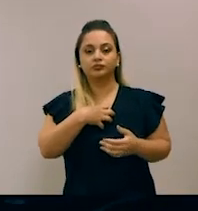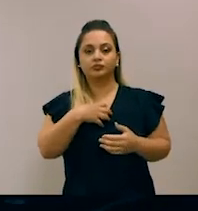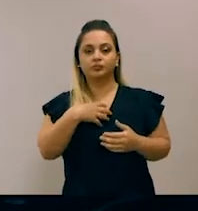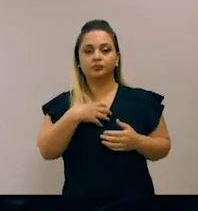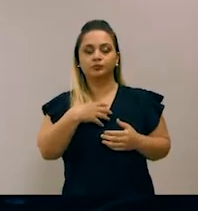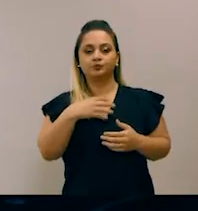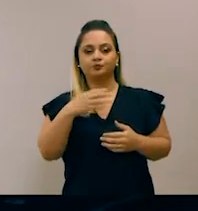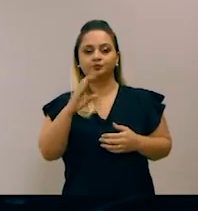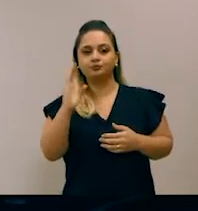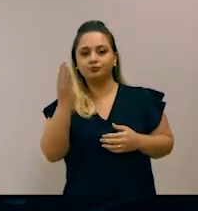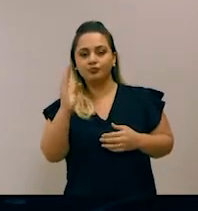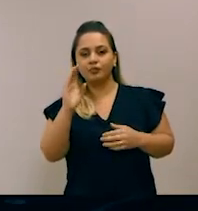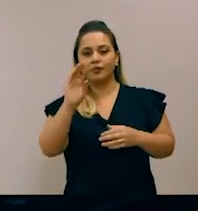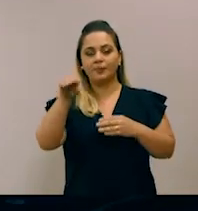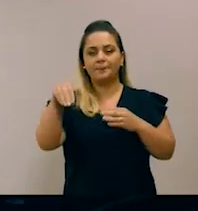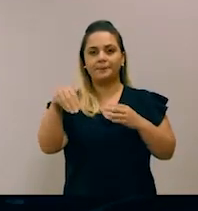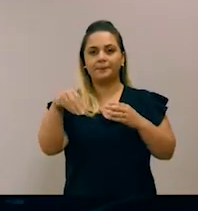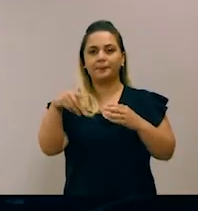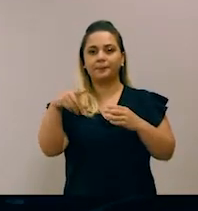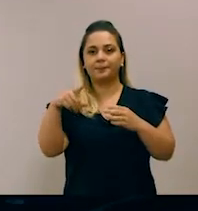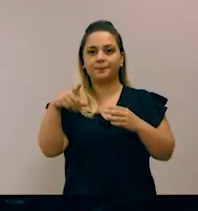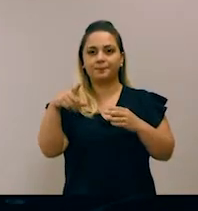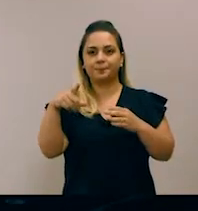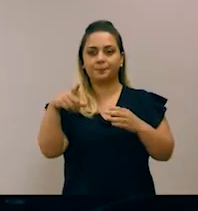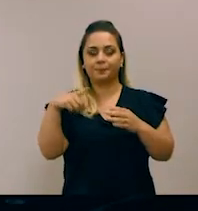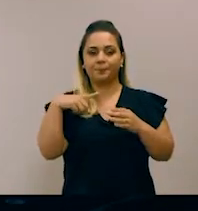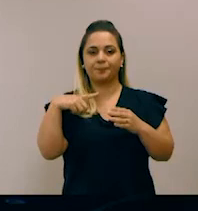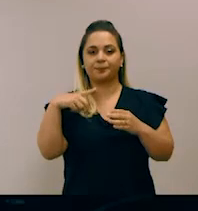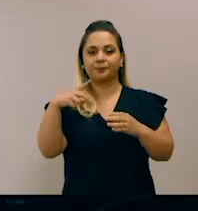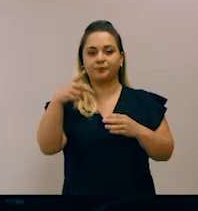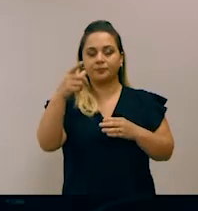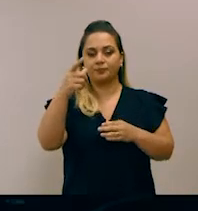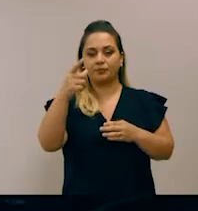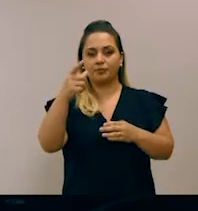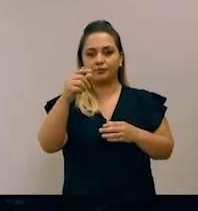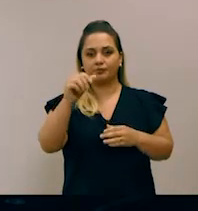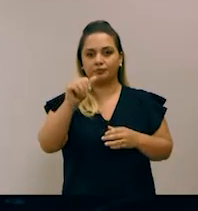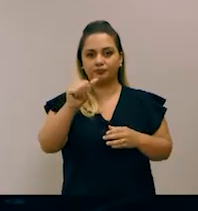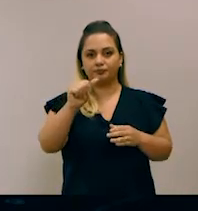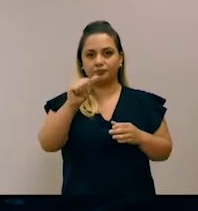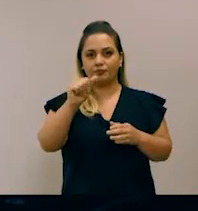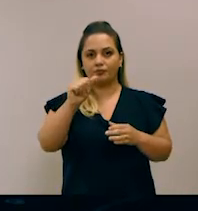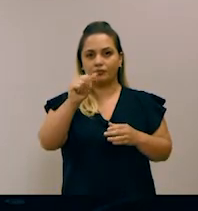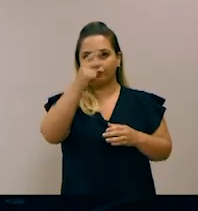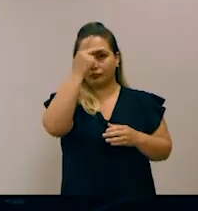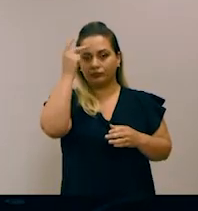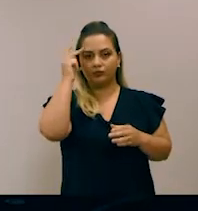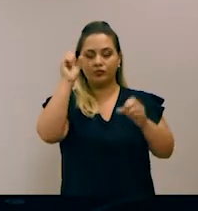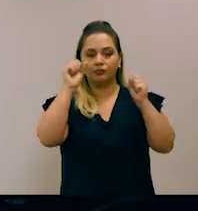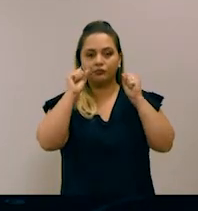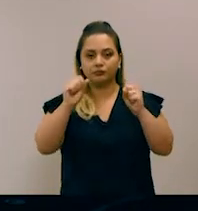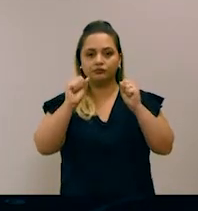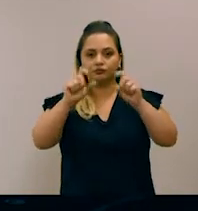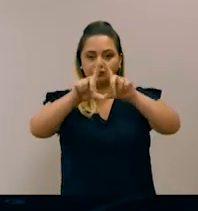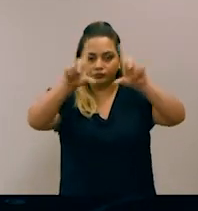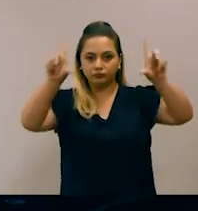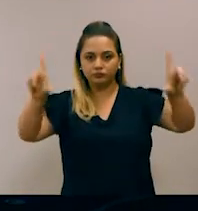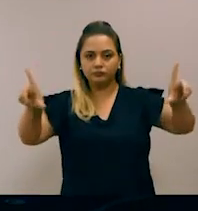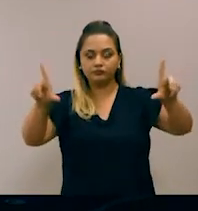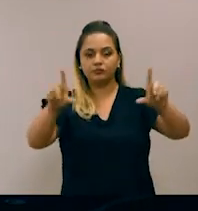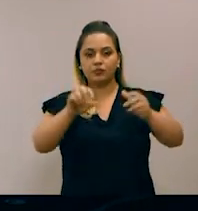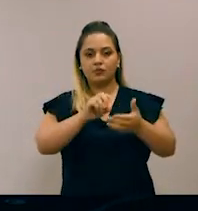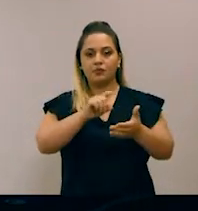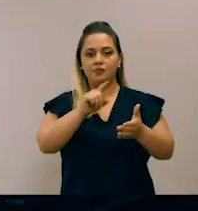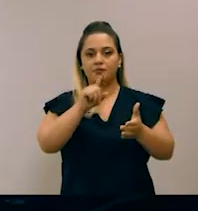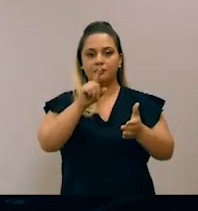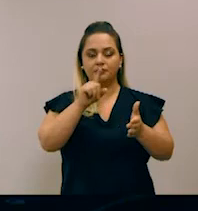is an interface, and it is, this one is already implemented. The auditors, through a web app, they can